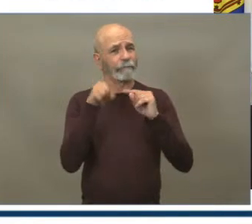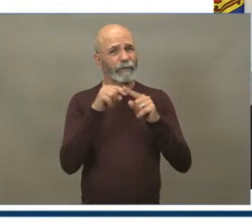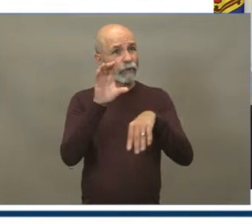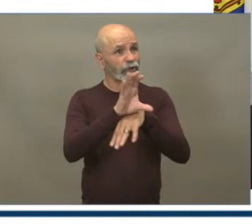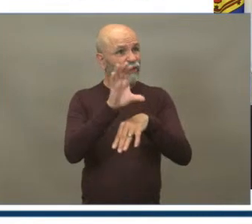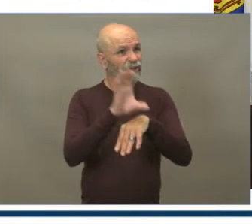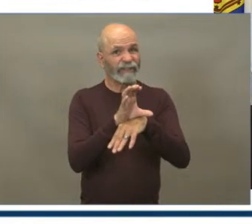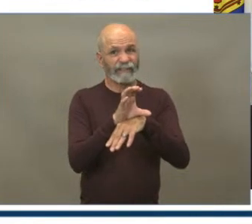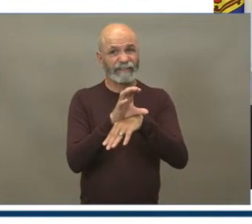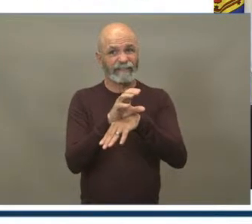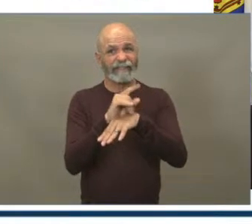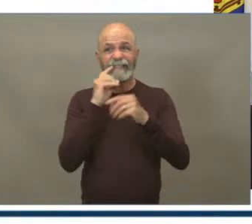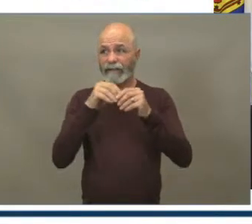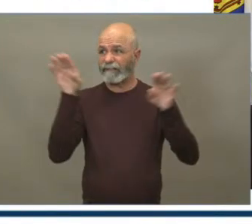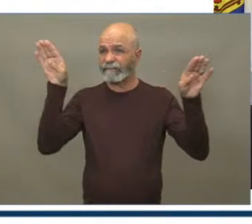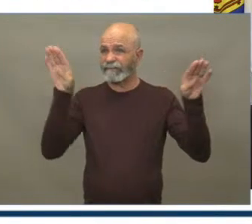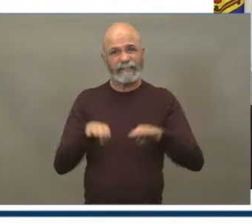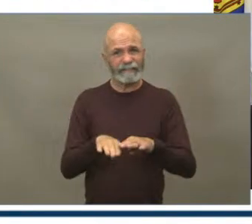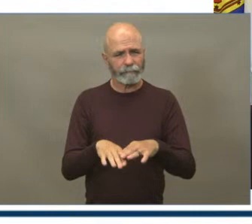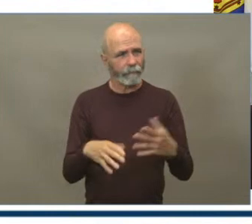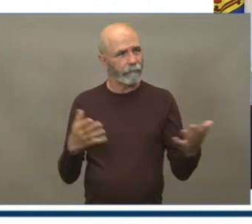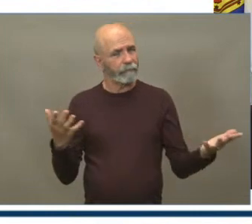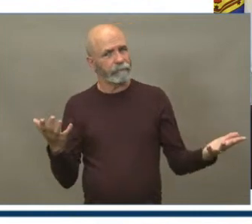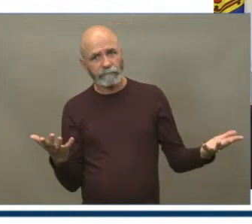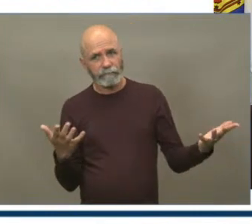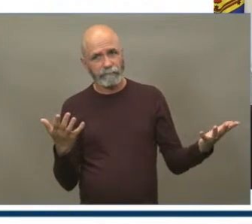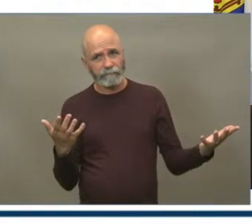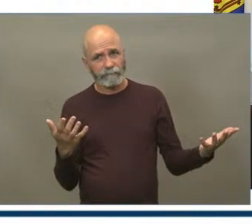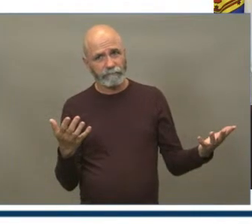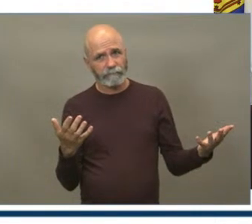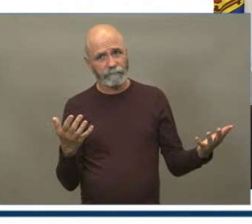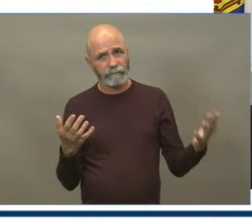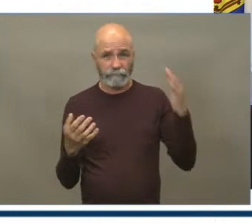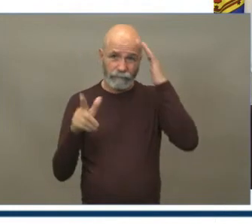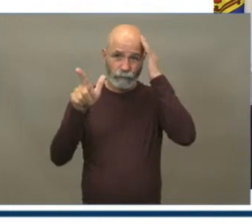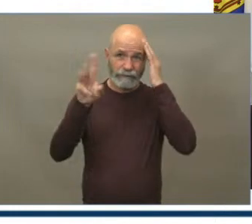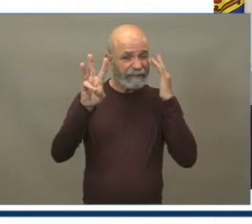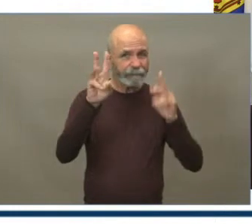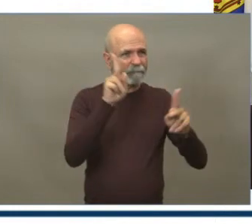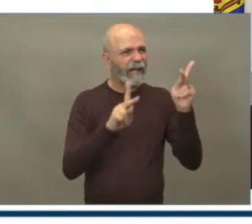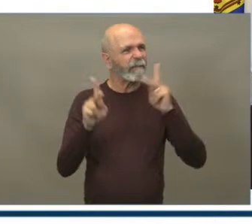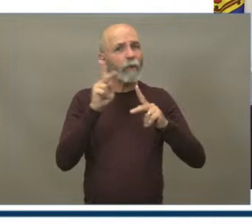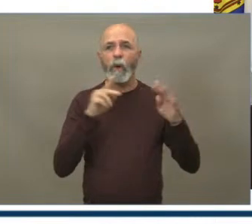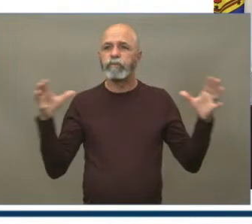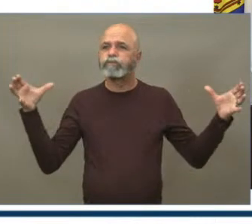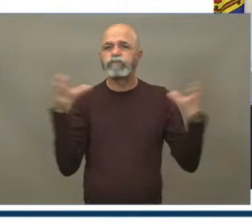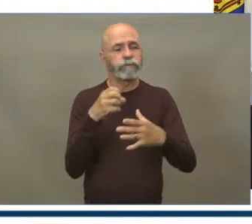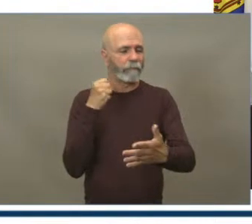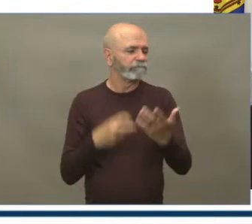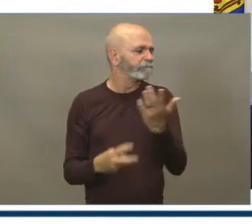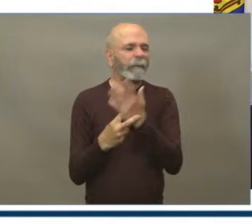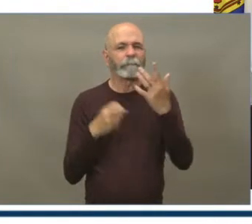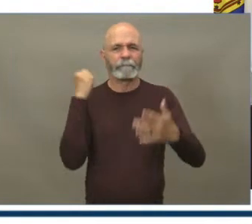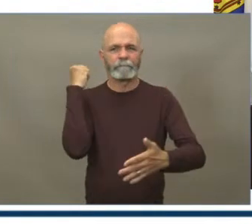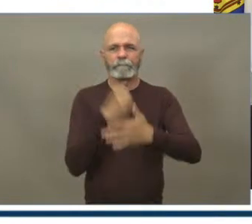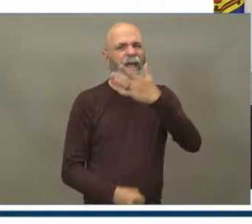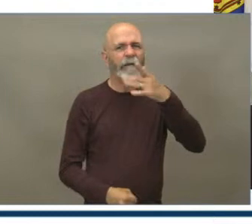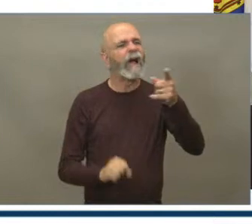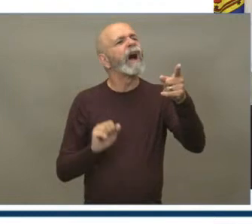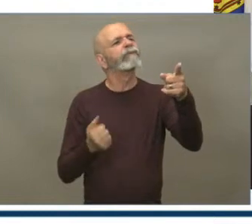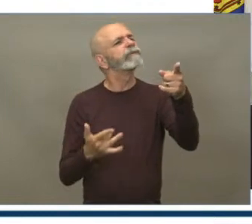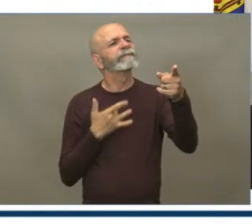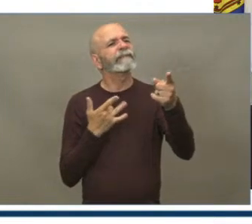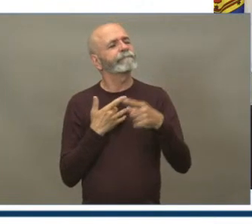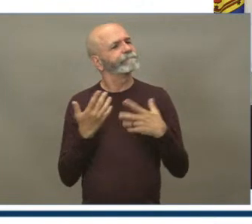in the Valley this weekend, and we had 26 people being fined. Premier, your thoughts, and then